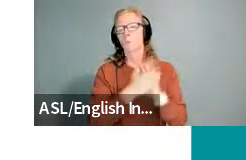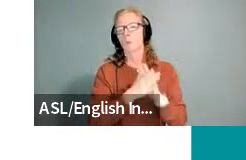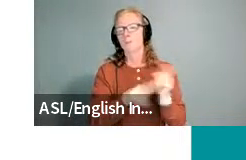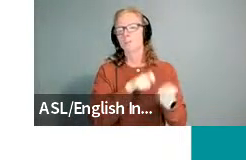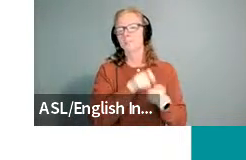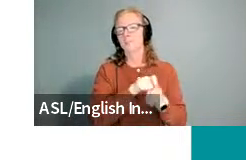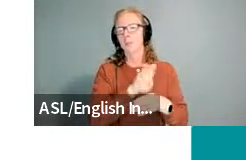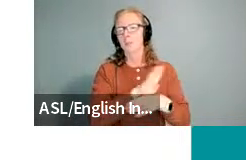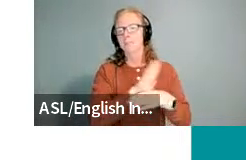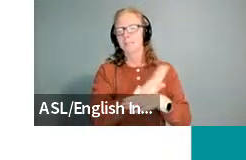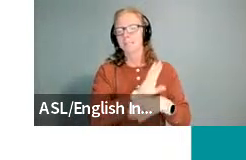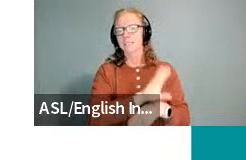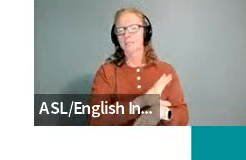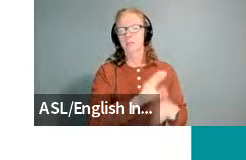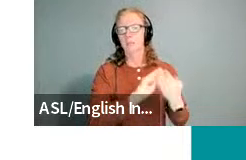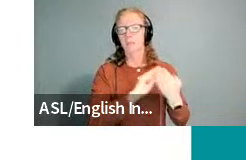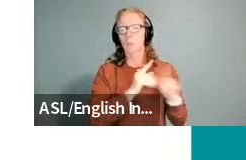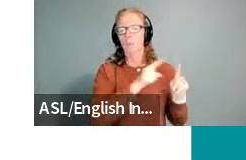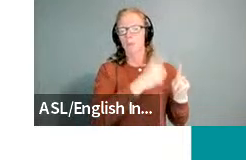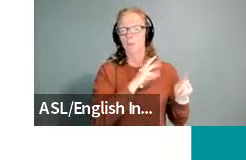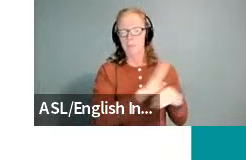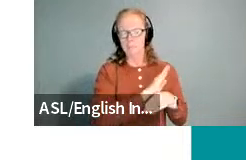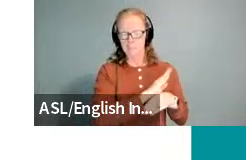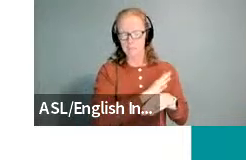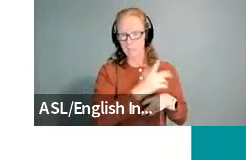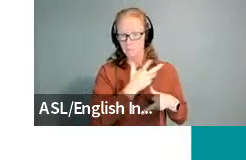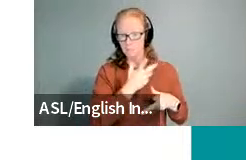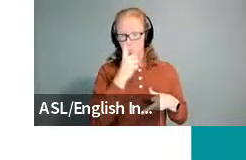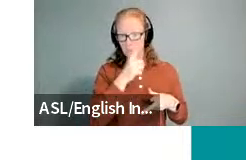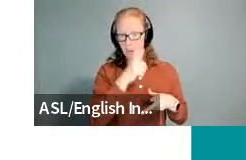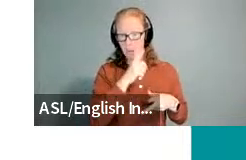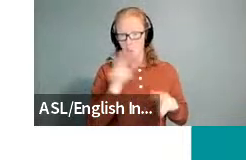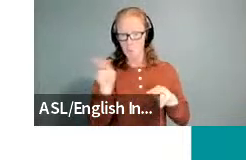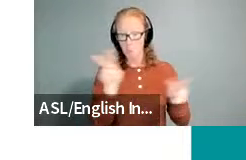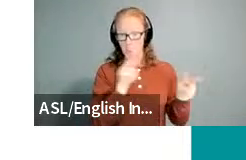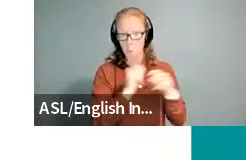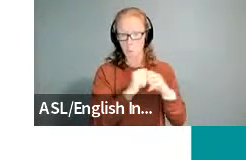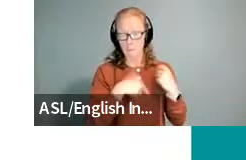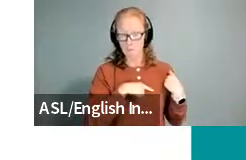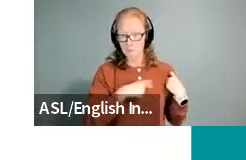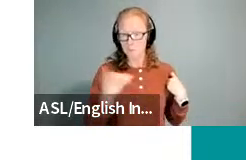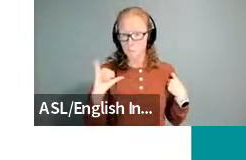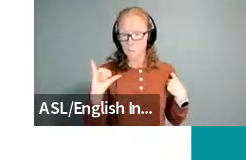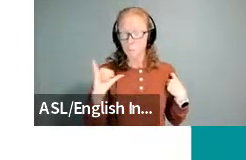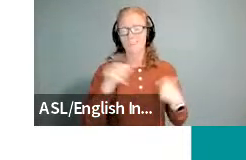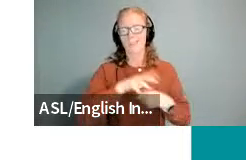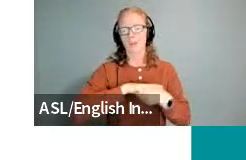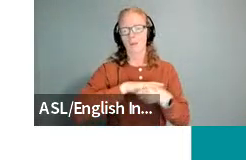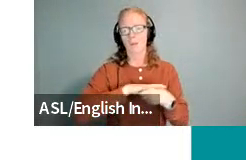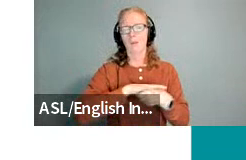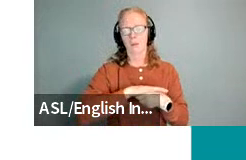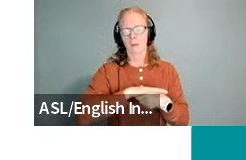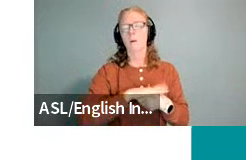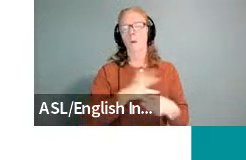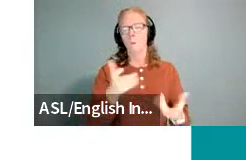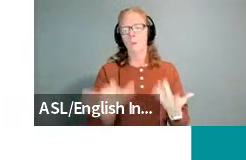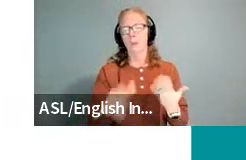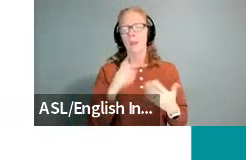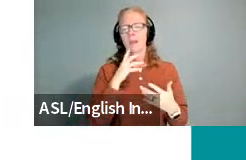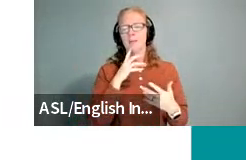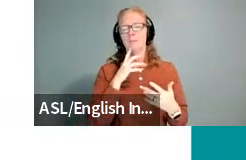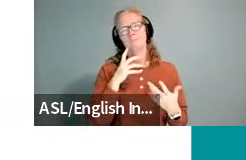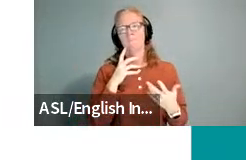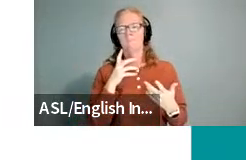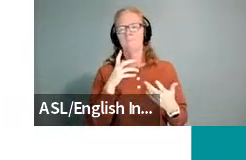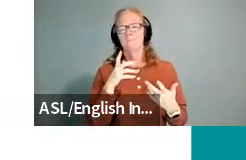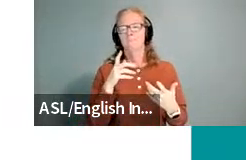business community to do a business community tour of this area. And we want to do it during